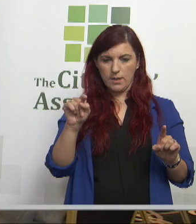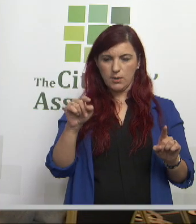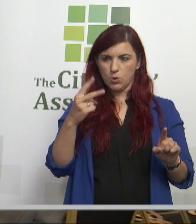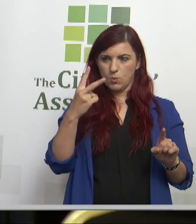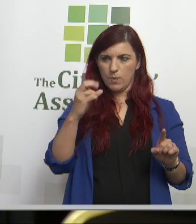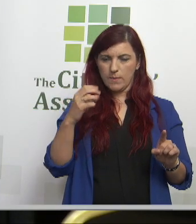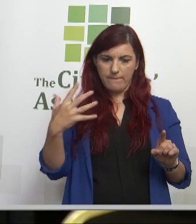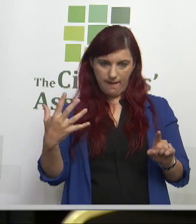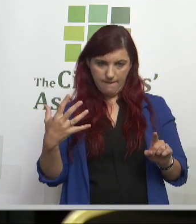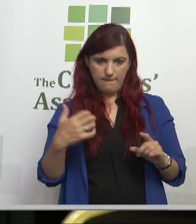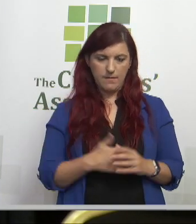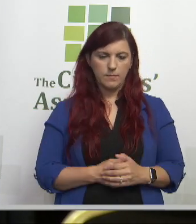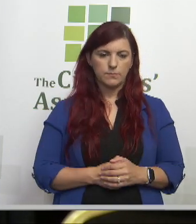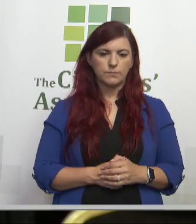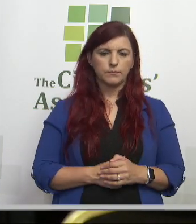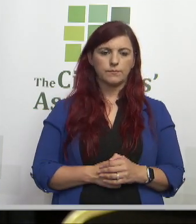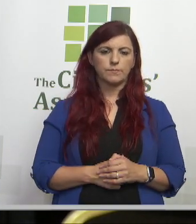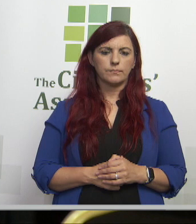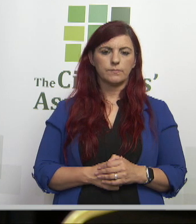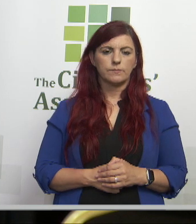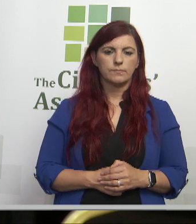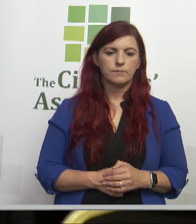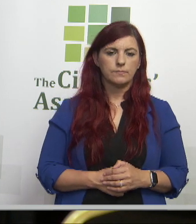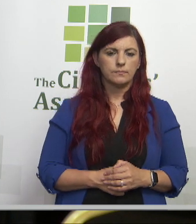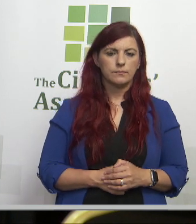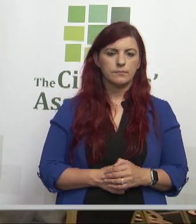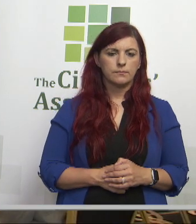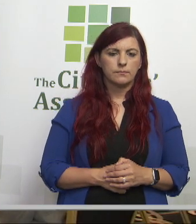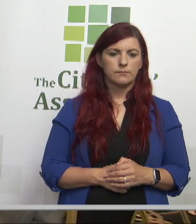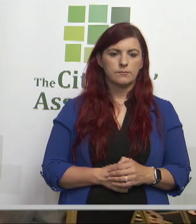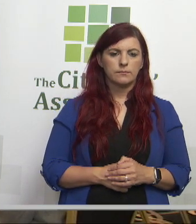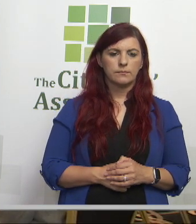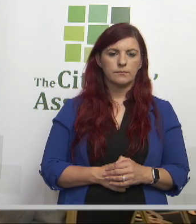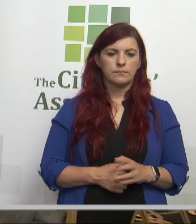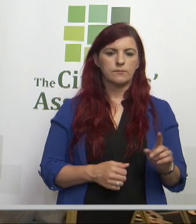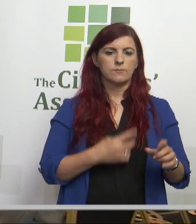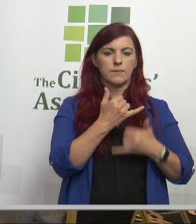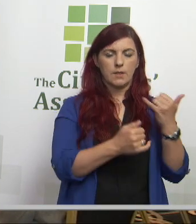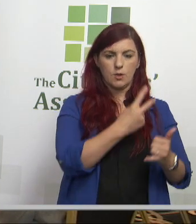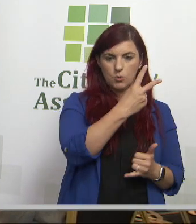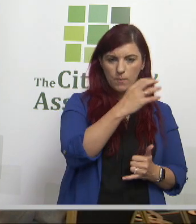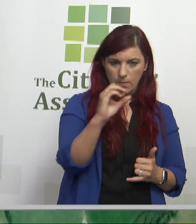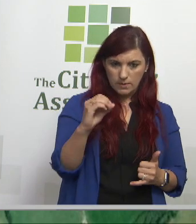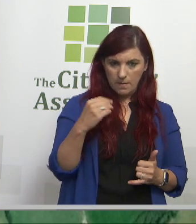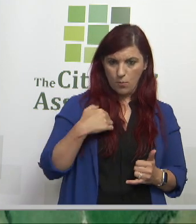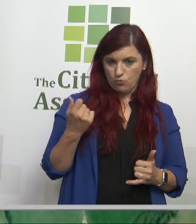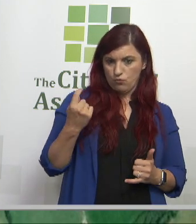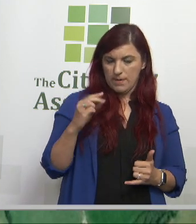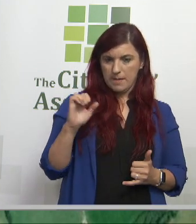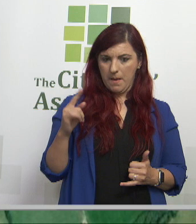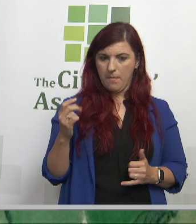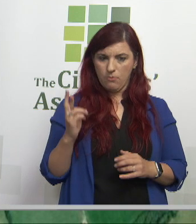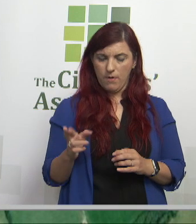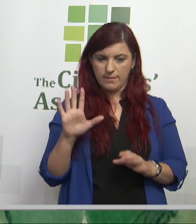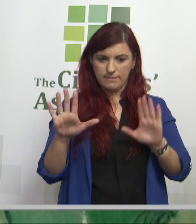2005 on the right. Now, here we have 2000 on the left and the most recent map on the right. So you can see